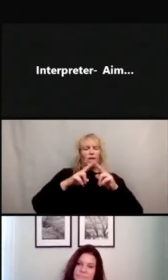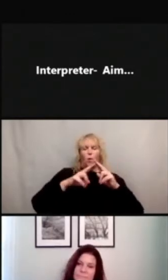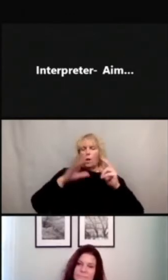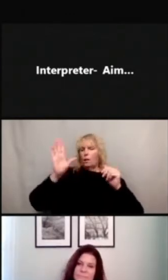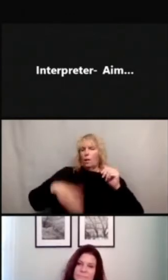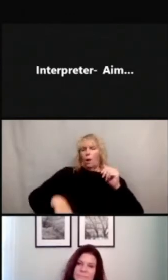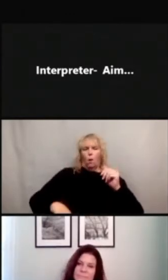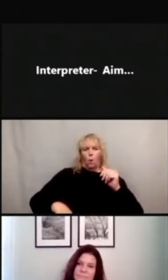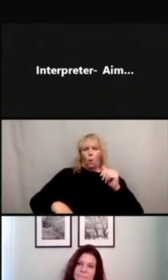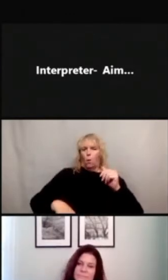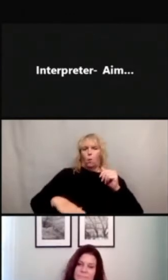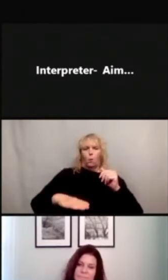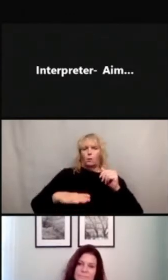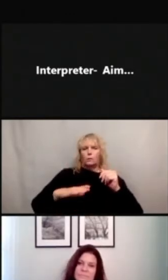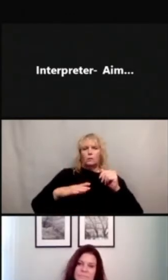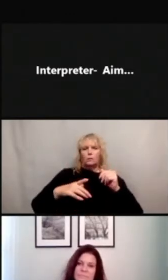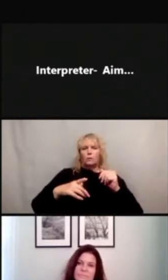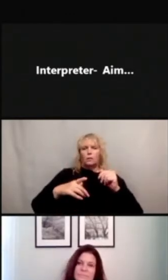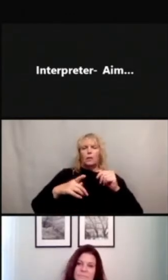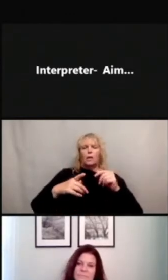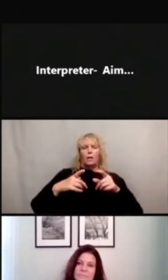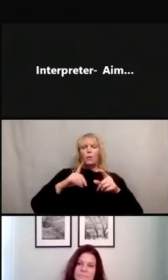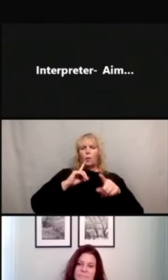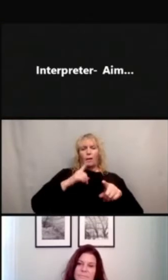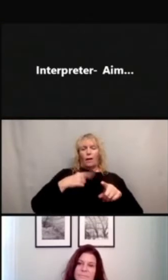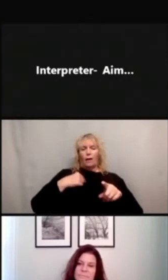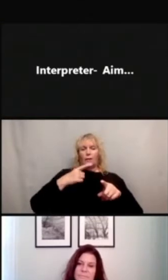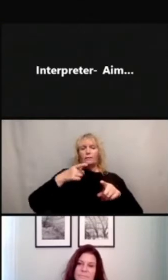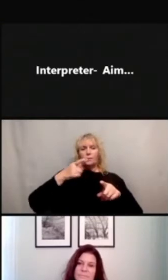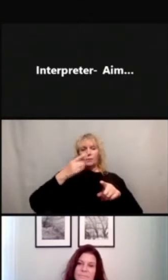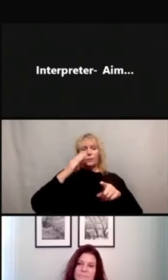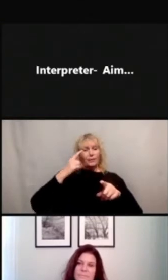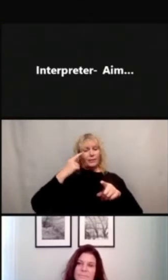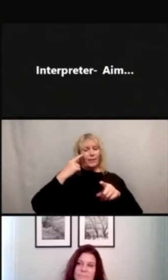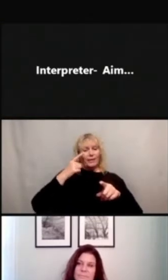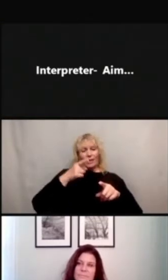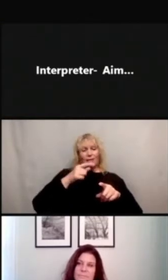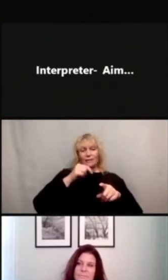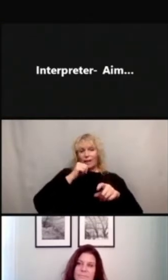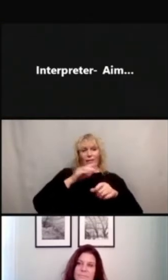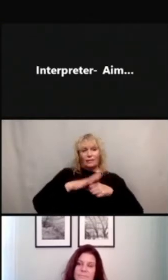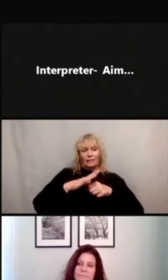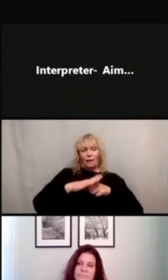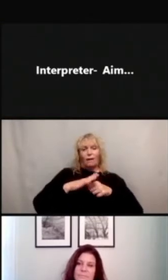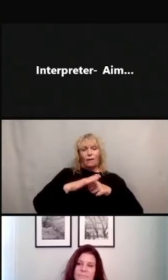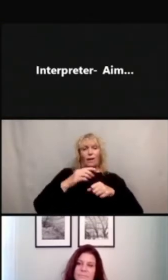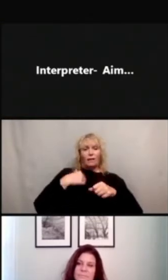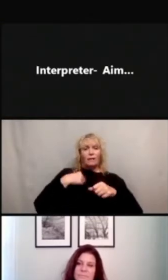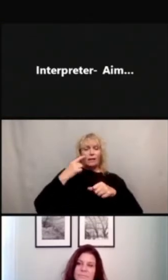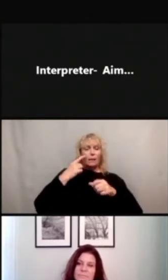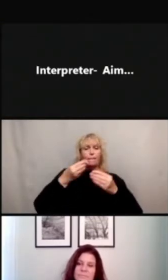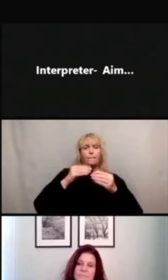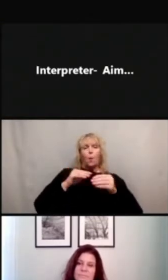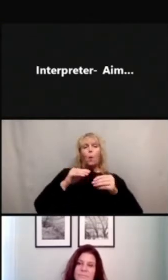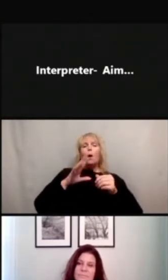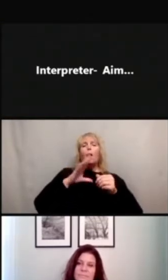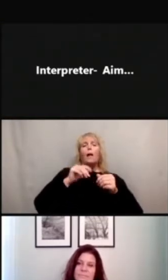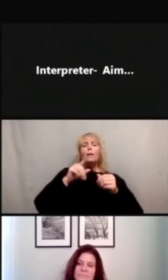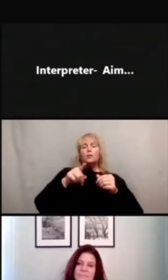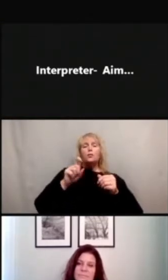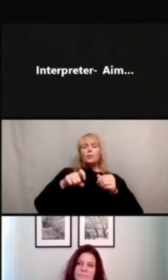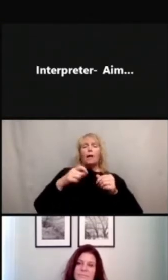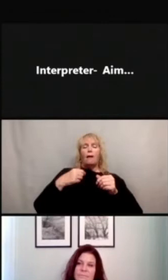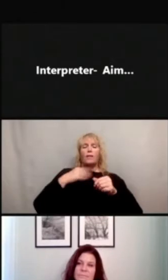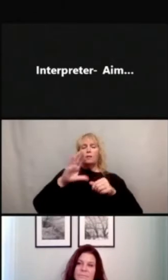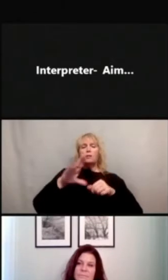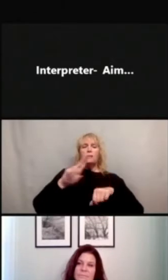this is as known as it probably should be. According to the most recent national research through the National Center for Education